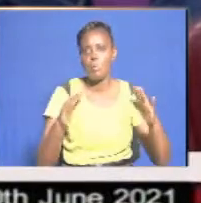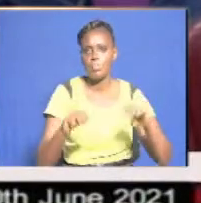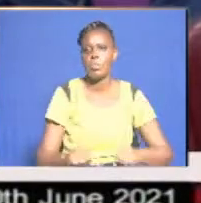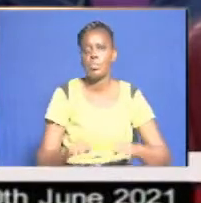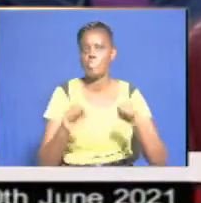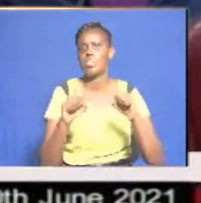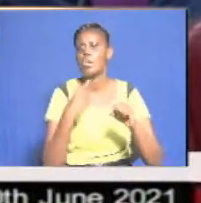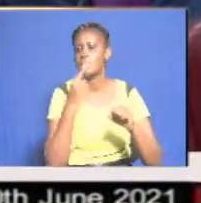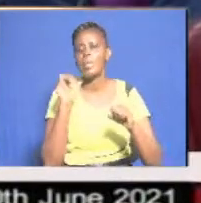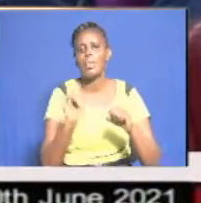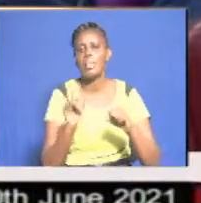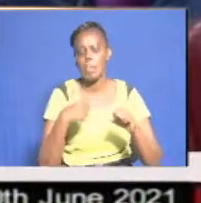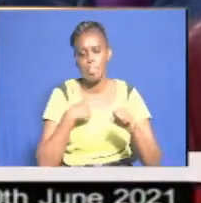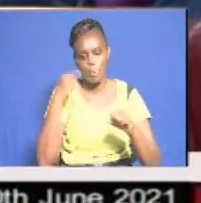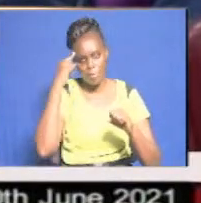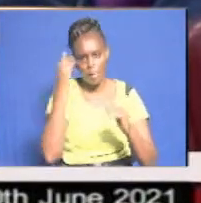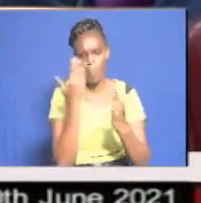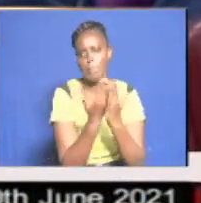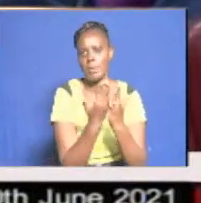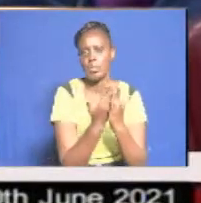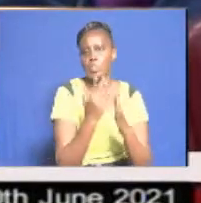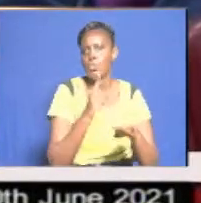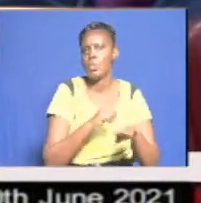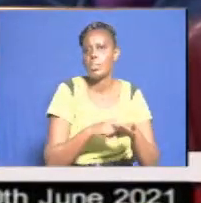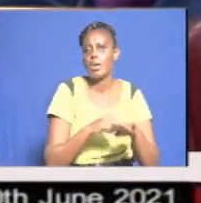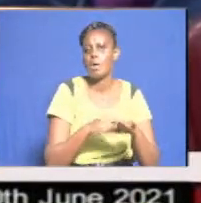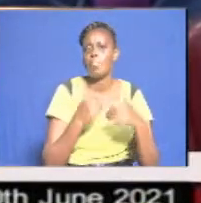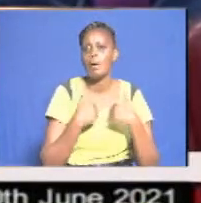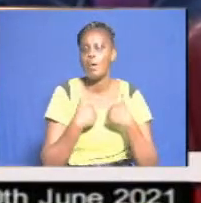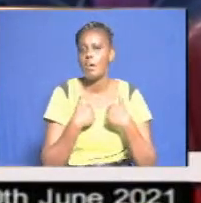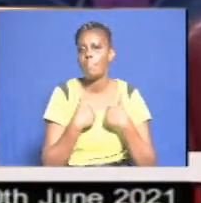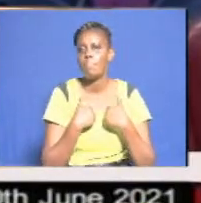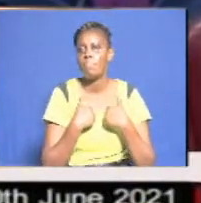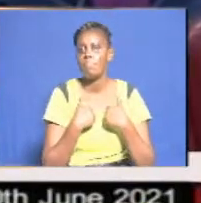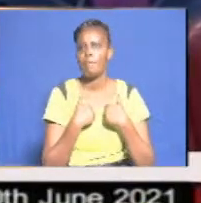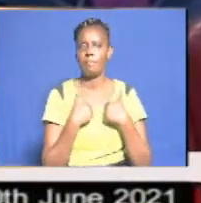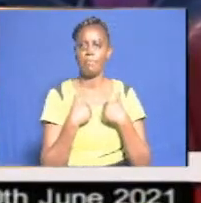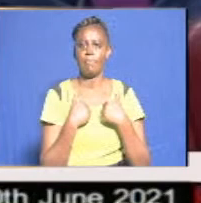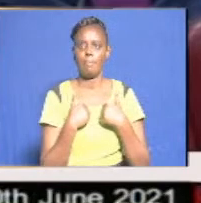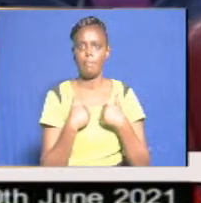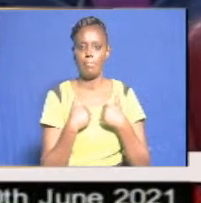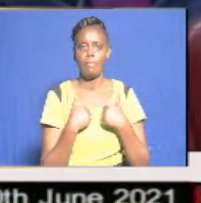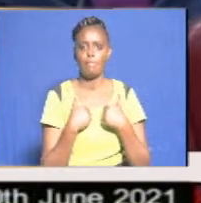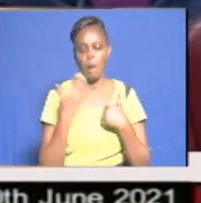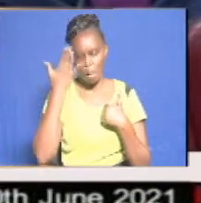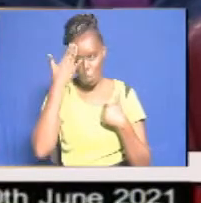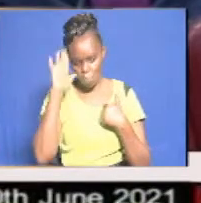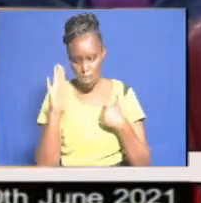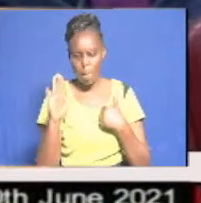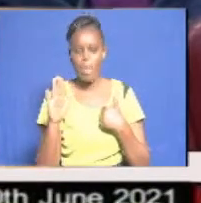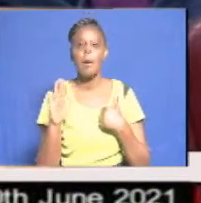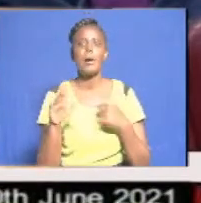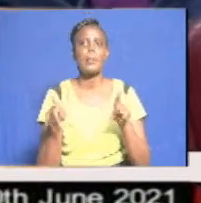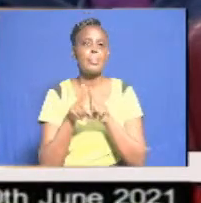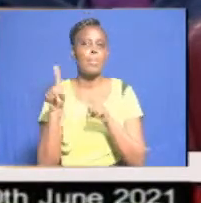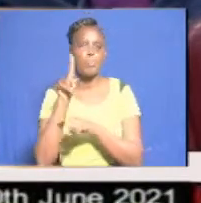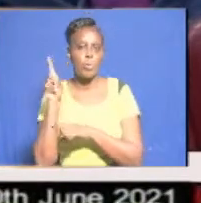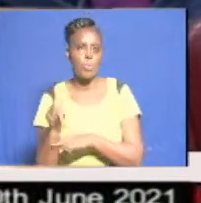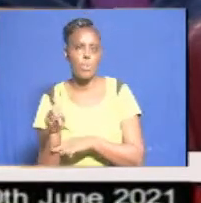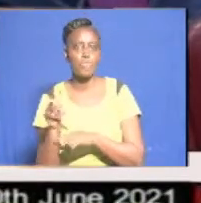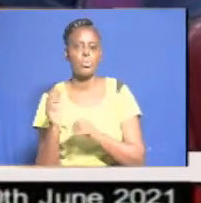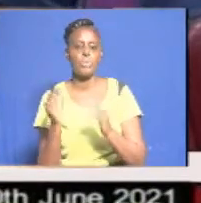cannot come and say, I think that petition, when we have, they are seized of that very question that I